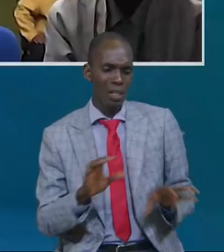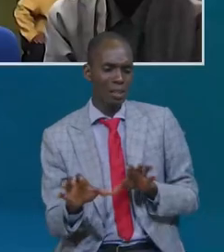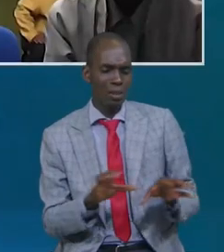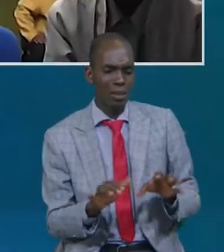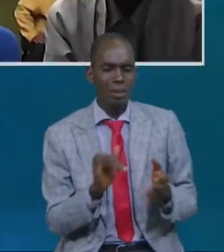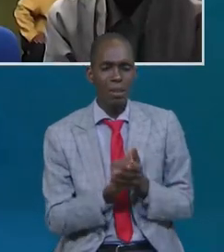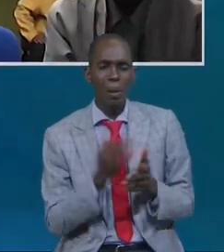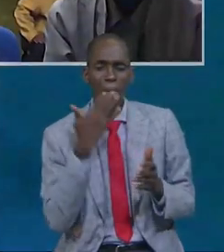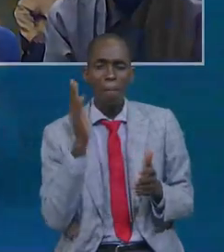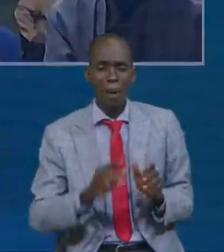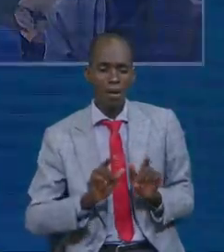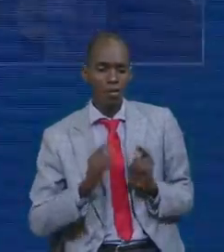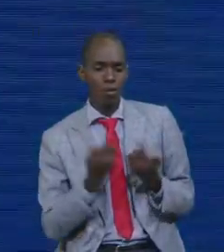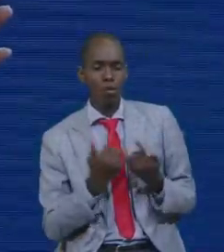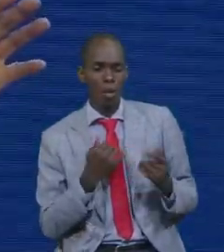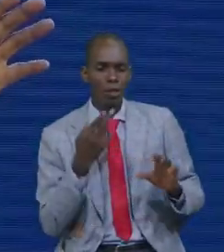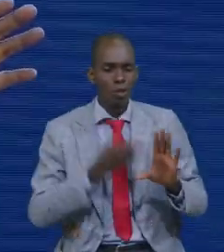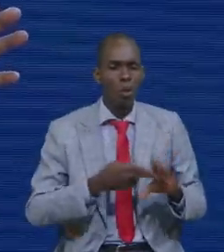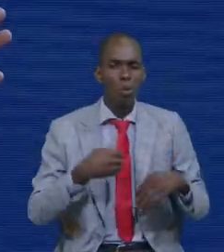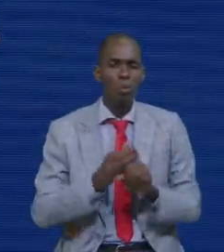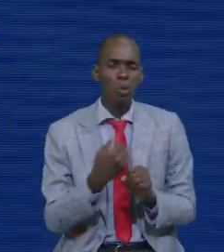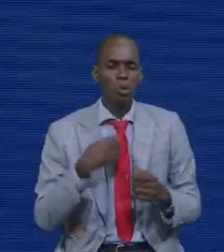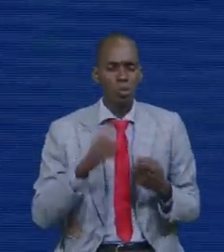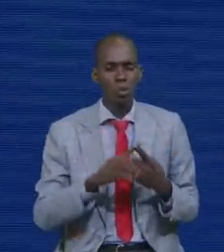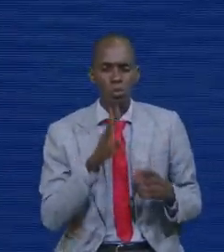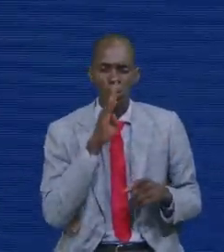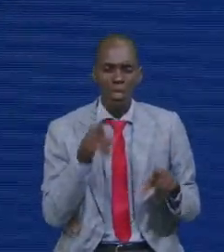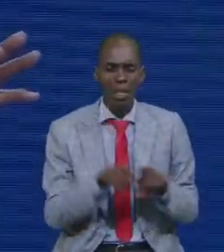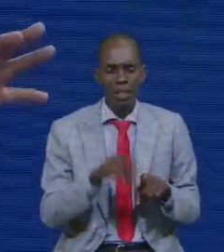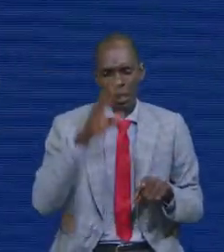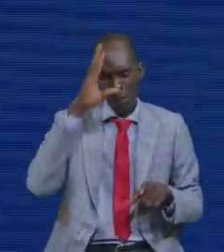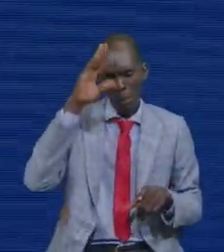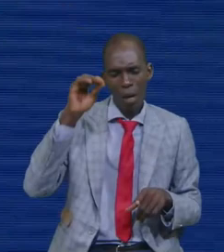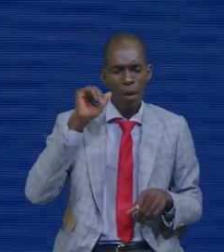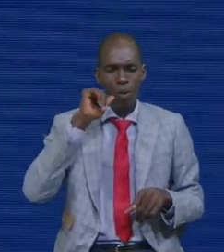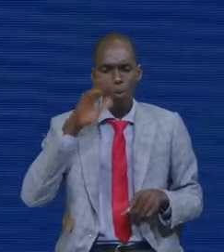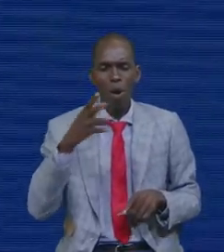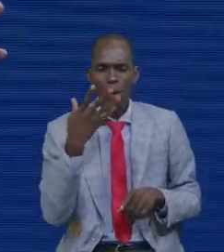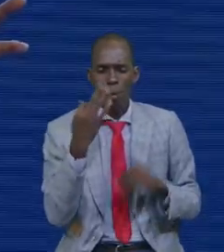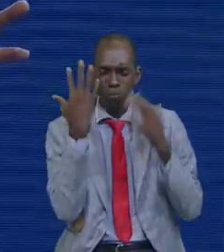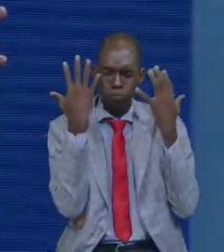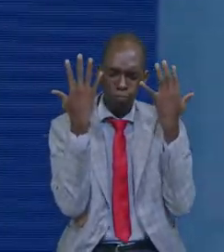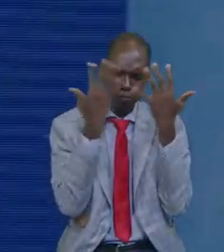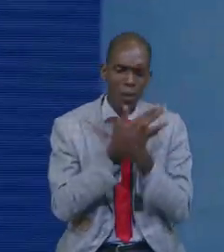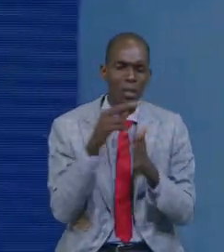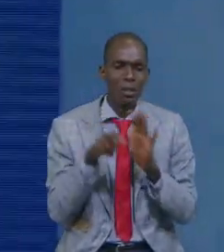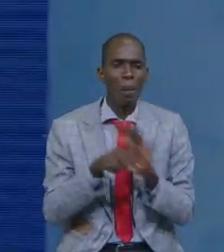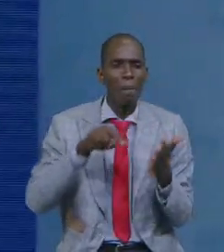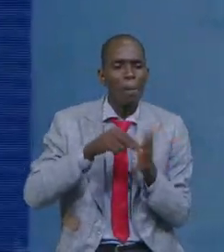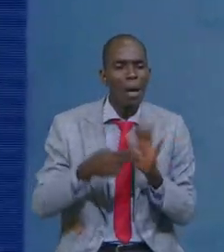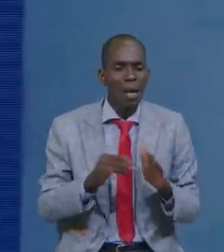be like a man, a woman of darkness. That I'm avoiding the light. I have joined